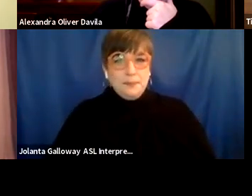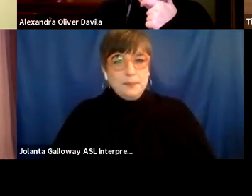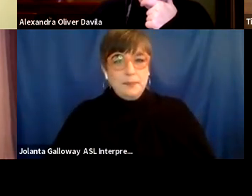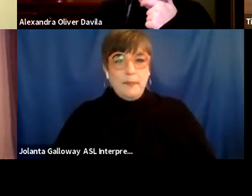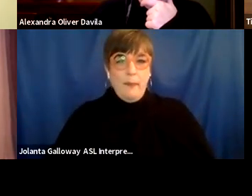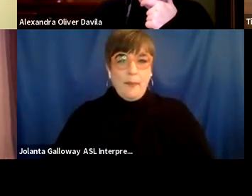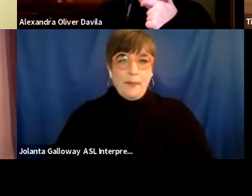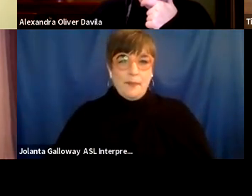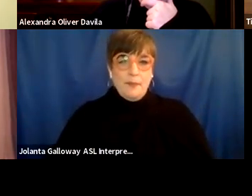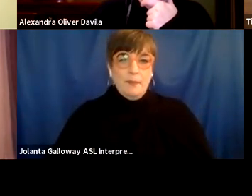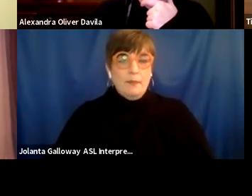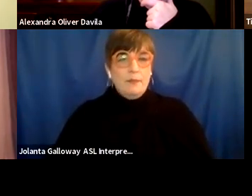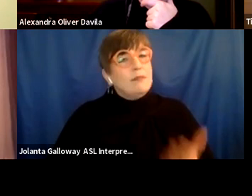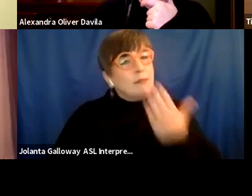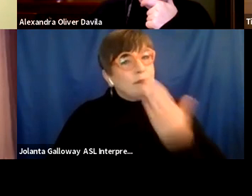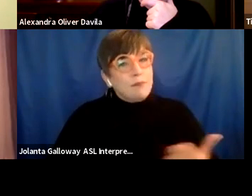Thank you.